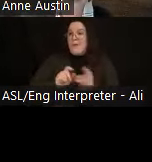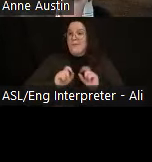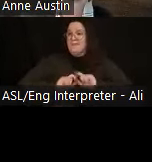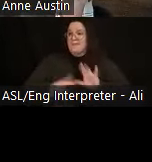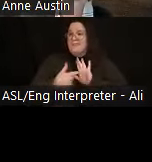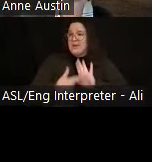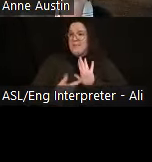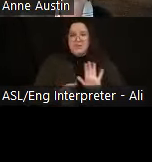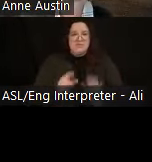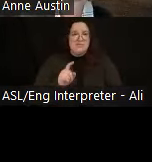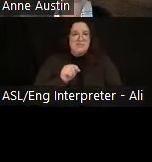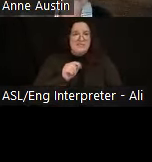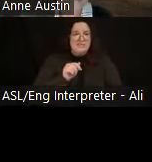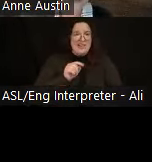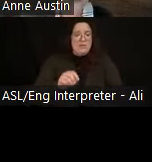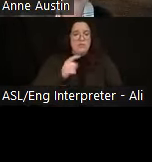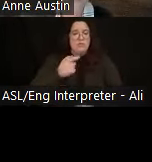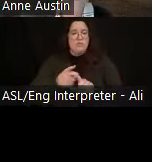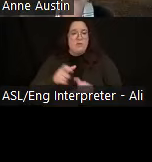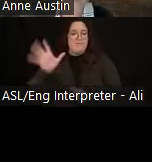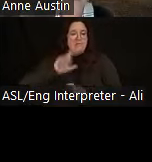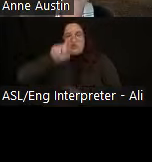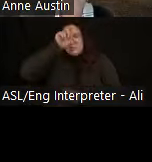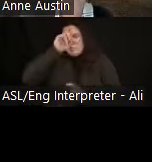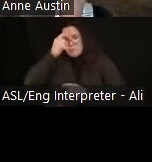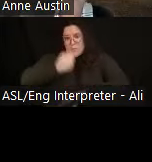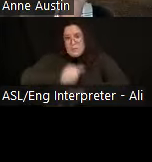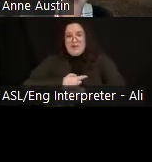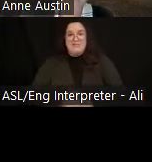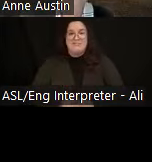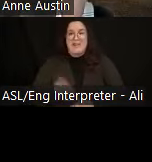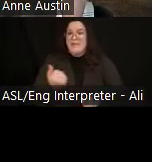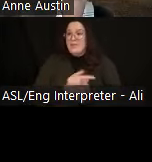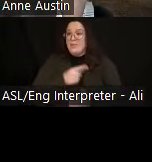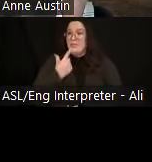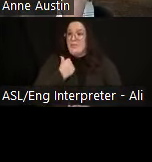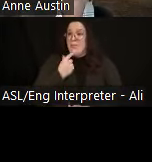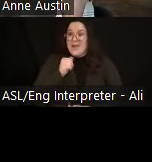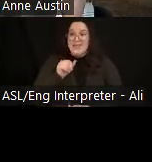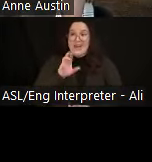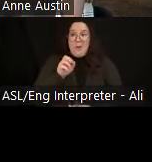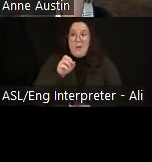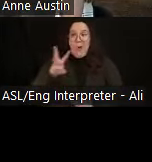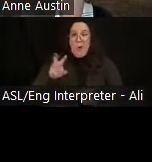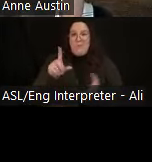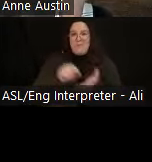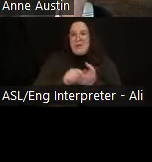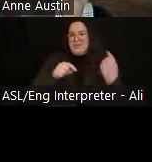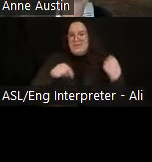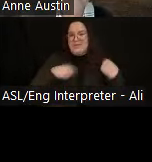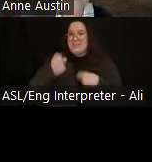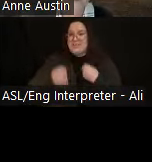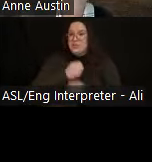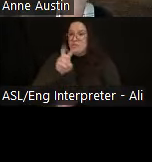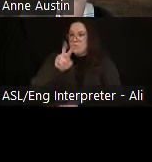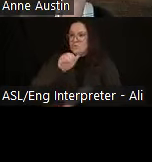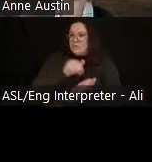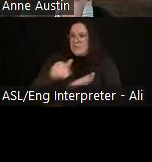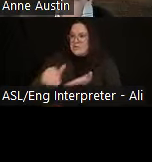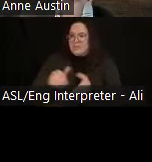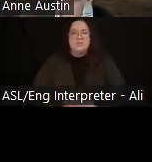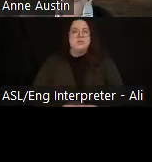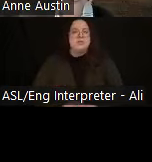from ancient Egypt to date. Everything with a red arrow has been published since 2000, with the majority of these coming out in the past